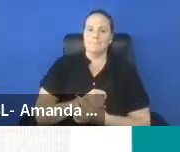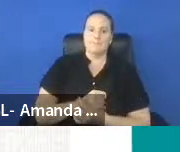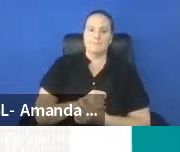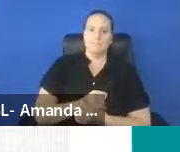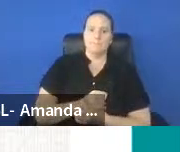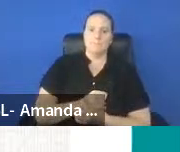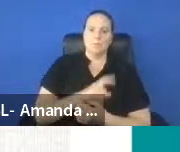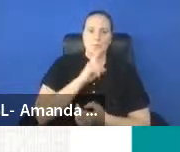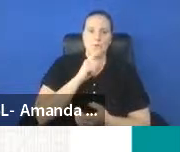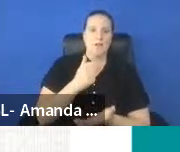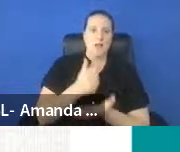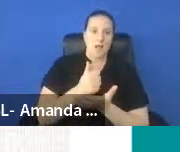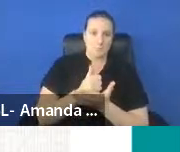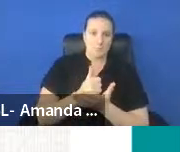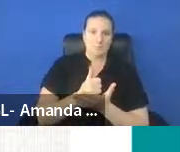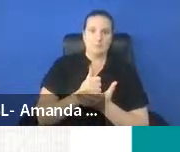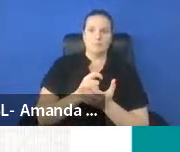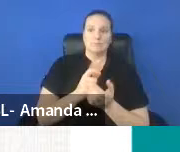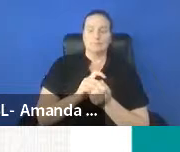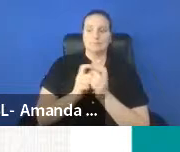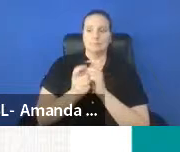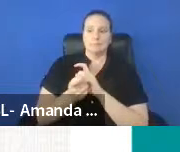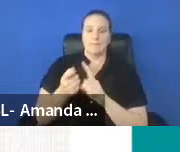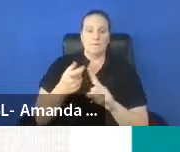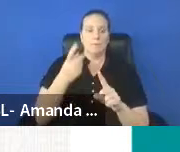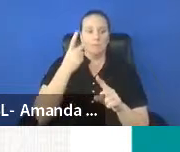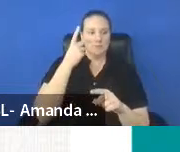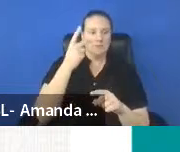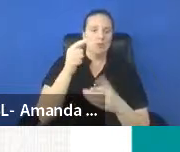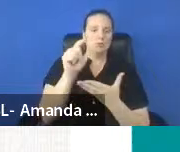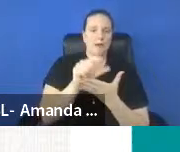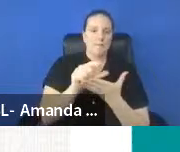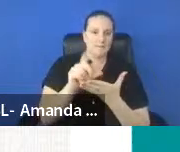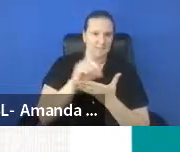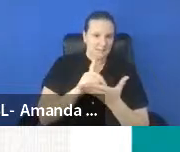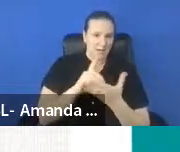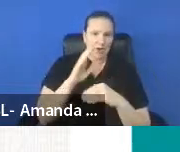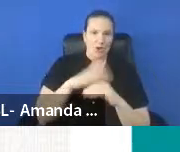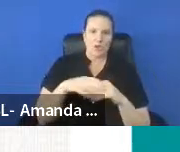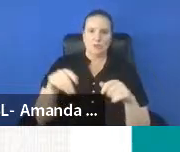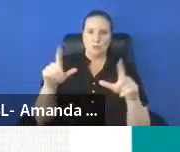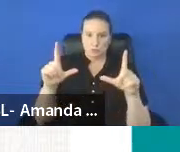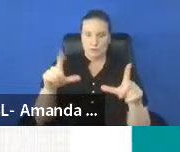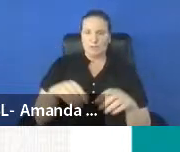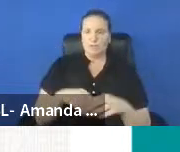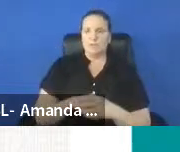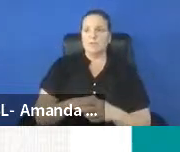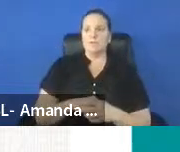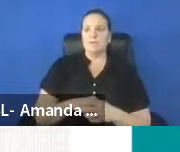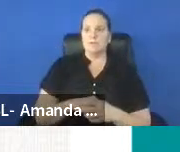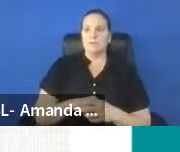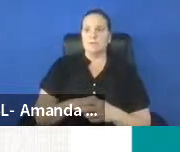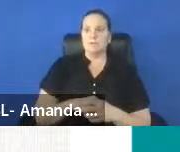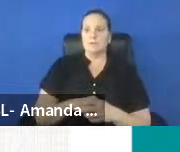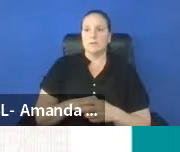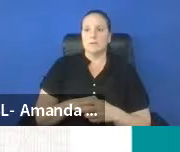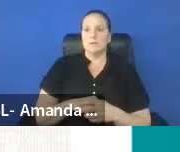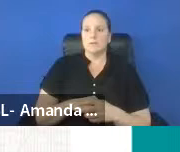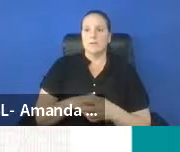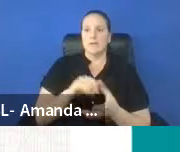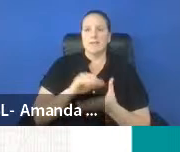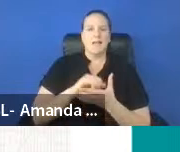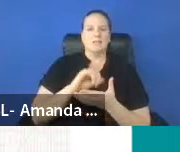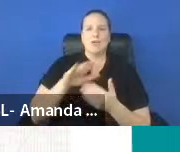does help translate from what we see on graphic designs on screens. And it gave us all a